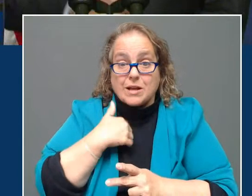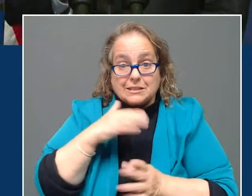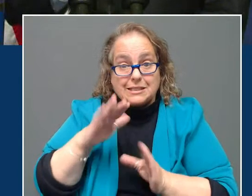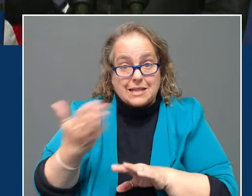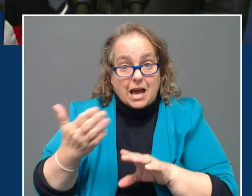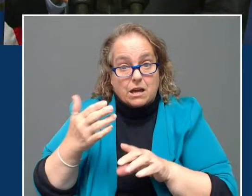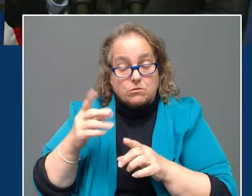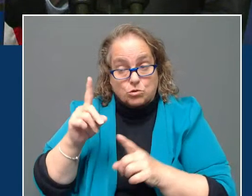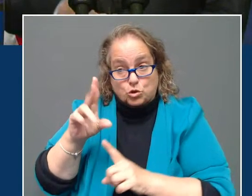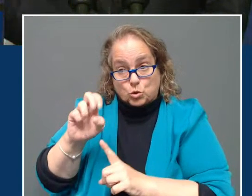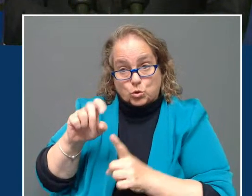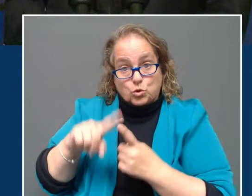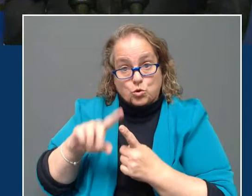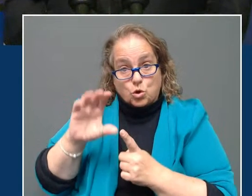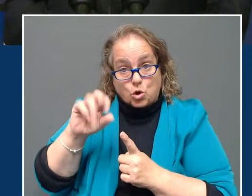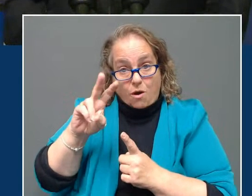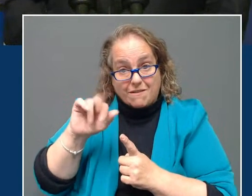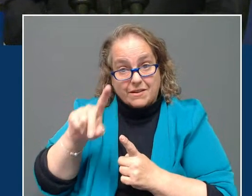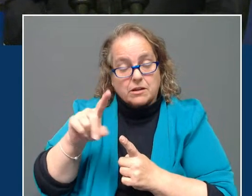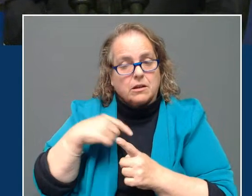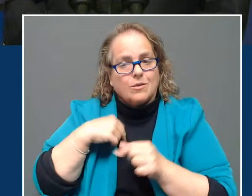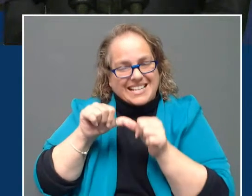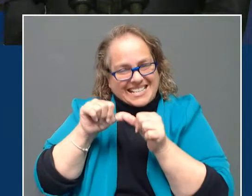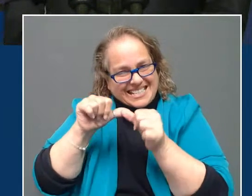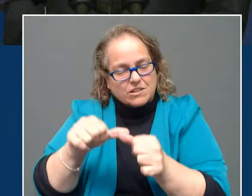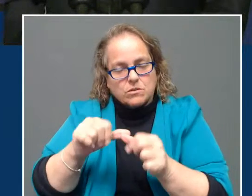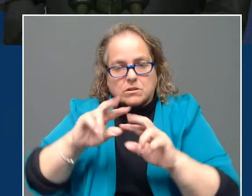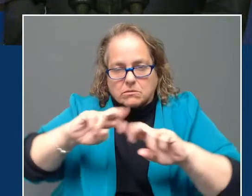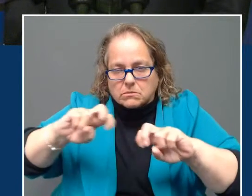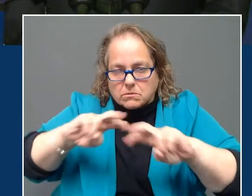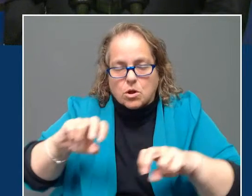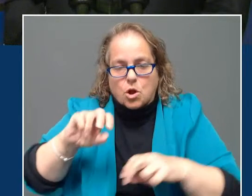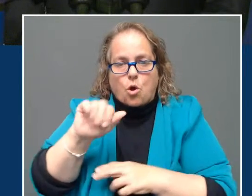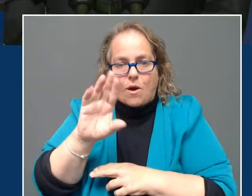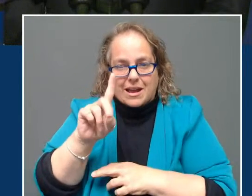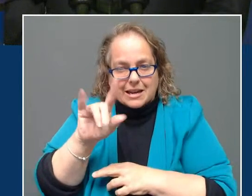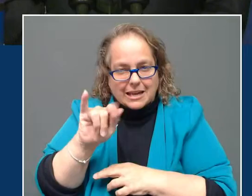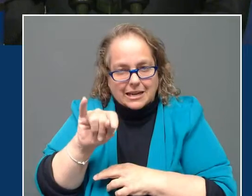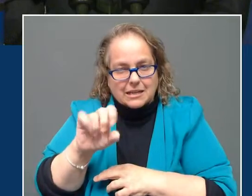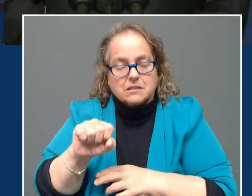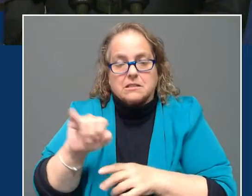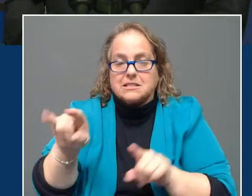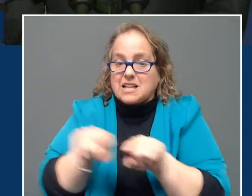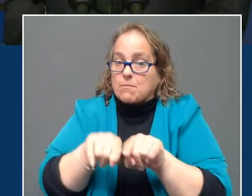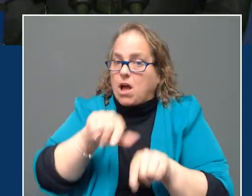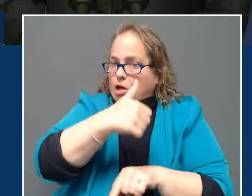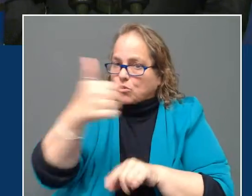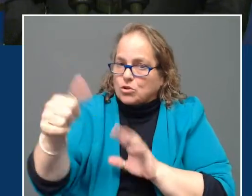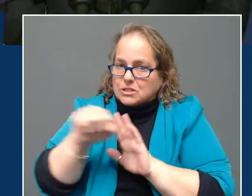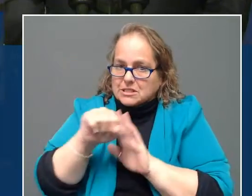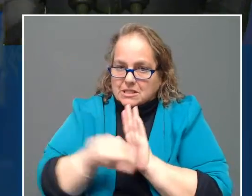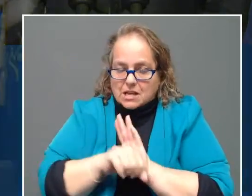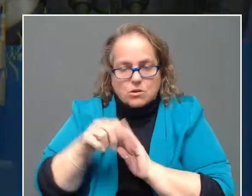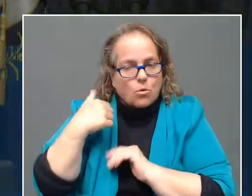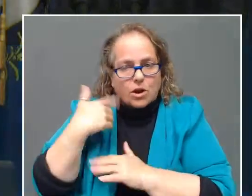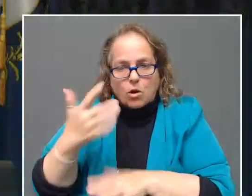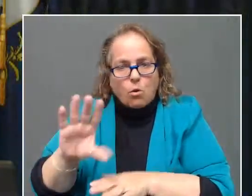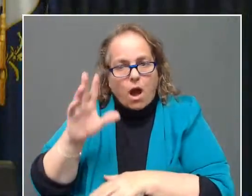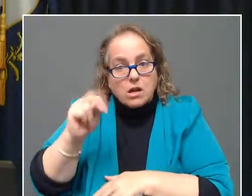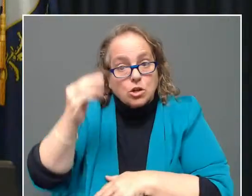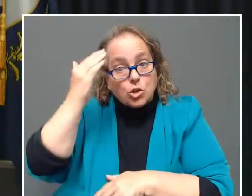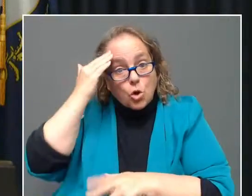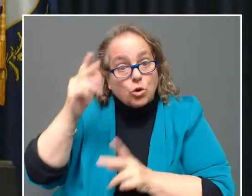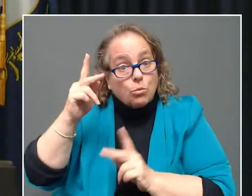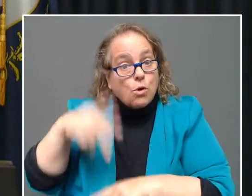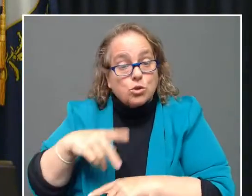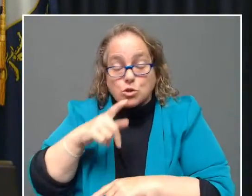that we continually run these audits that other states are doing too, so that we have no unknown soldiers, so that we have